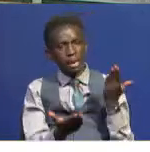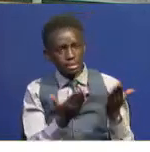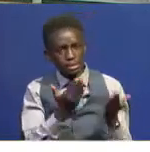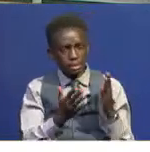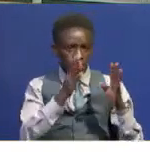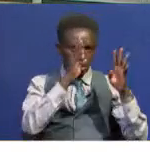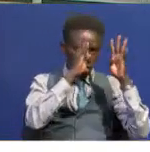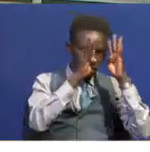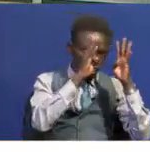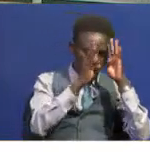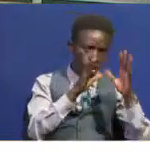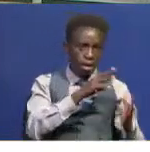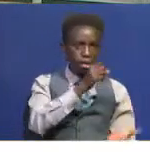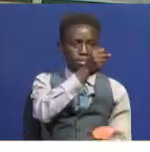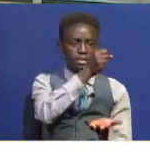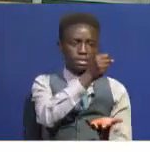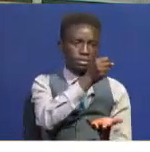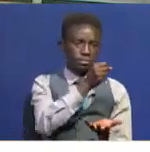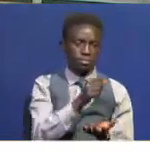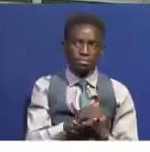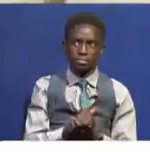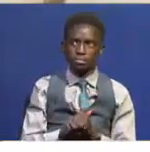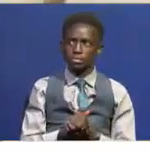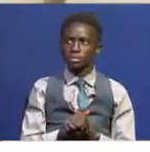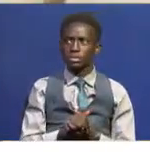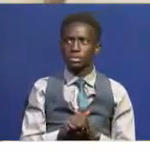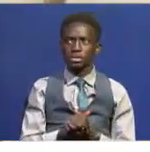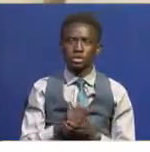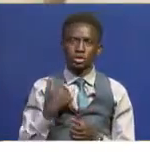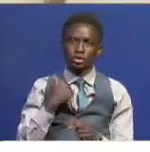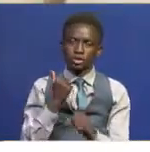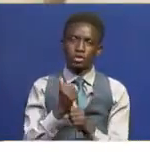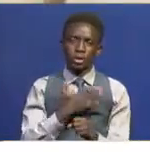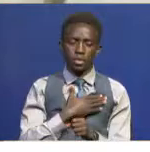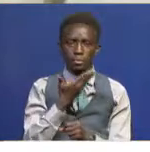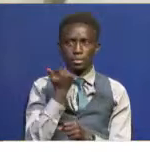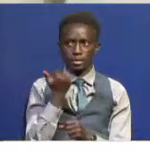innovation and budget? We are doing our best. It's not